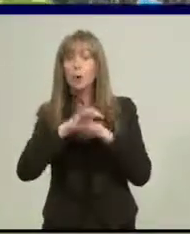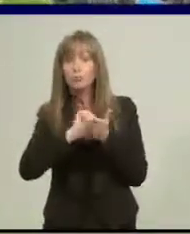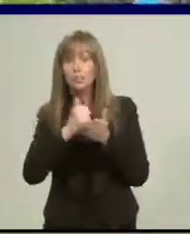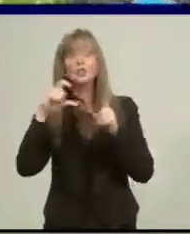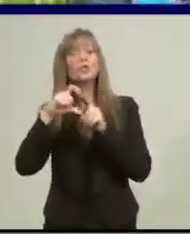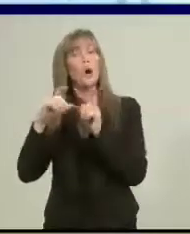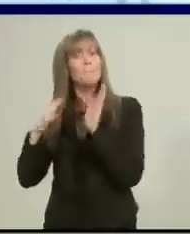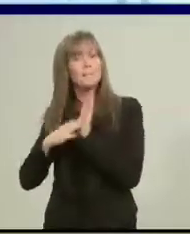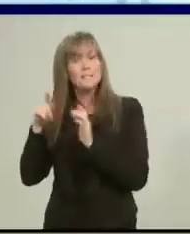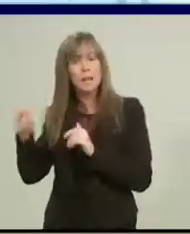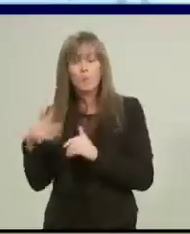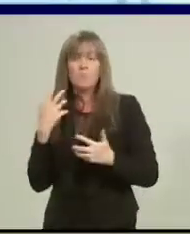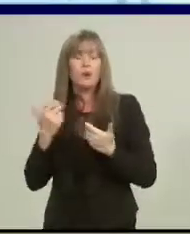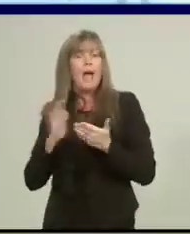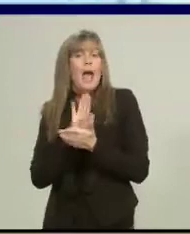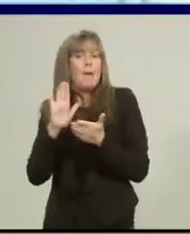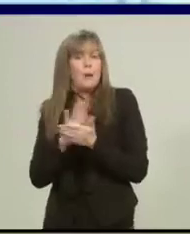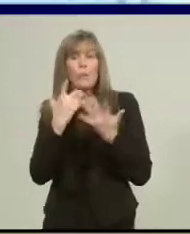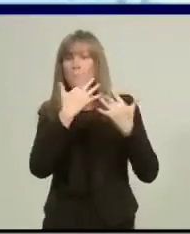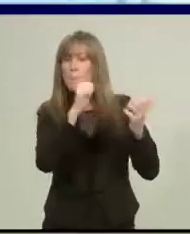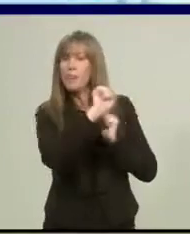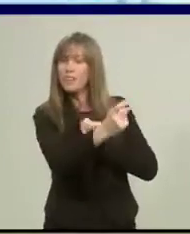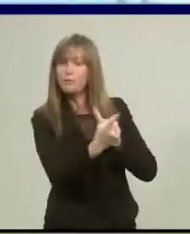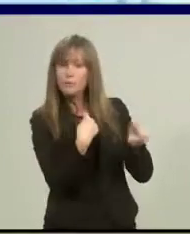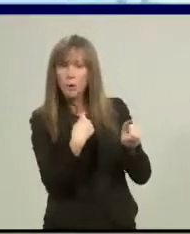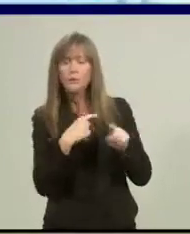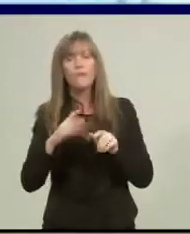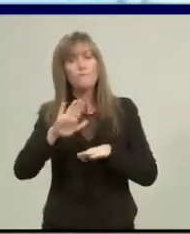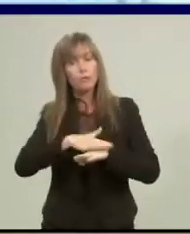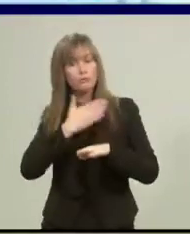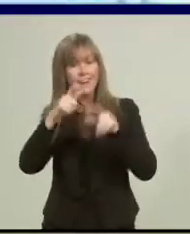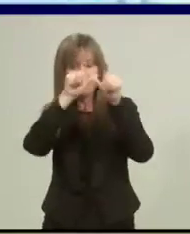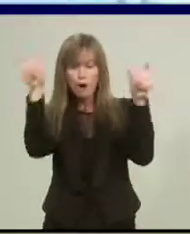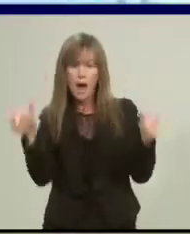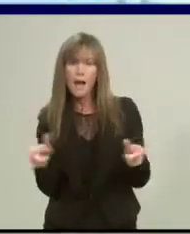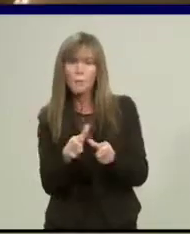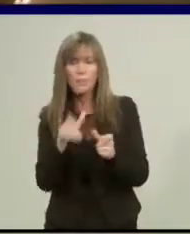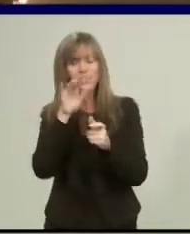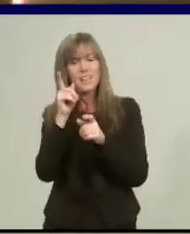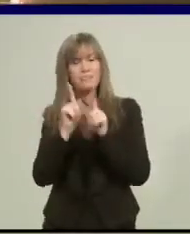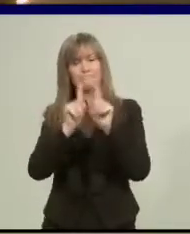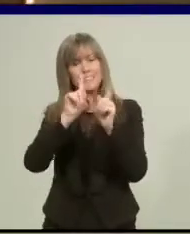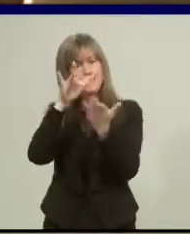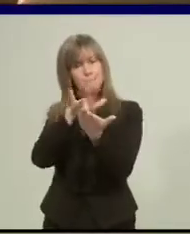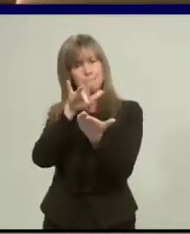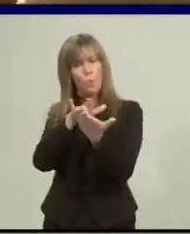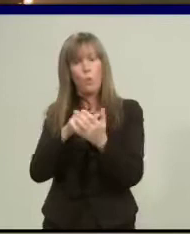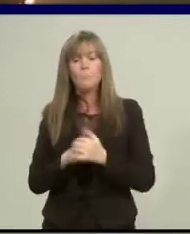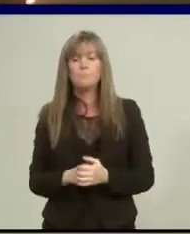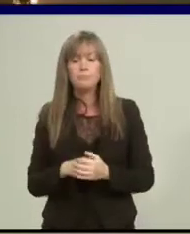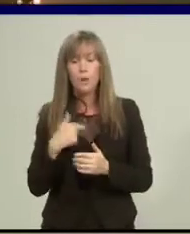was ecstatic with the public reaction to the idea of the green frame surrounding the inner city core. When we've been working on the